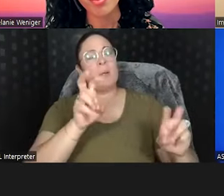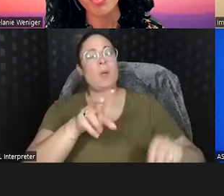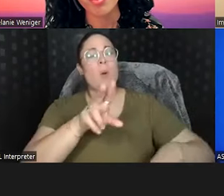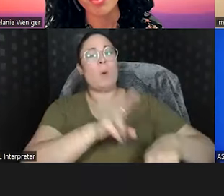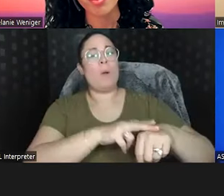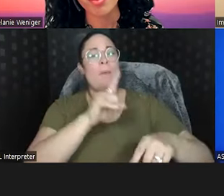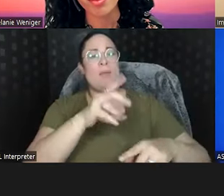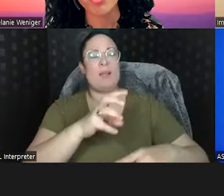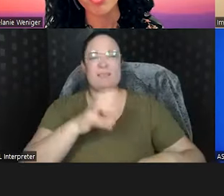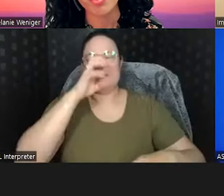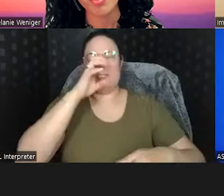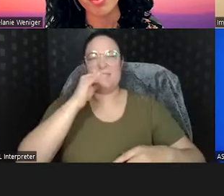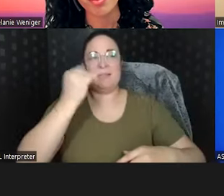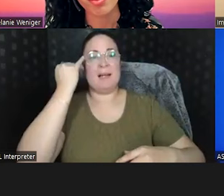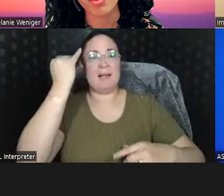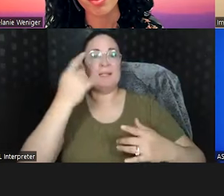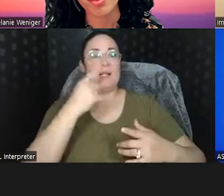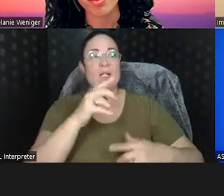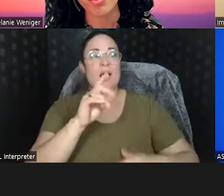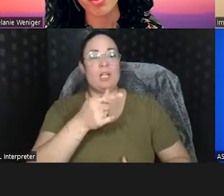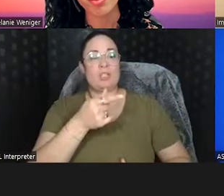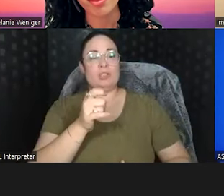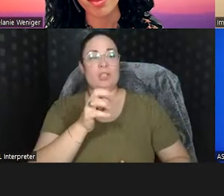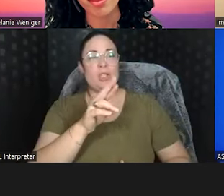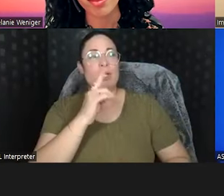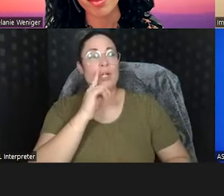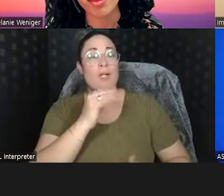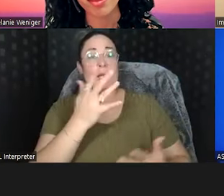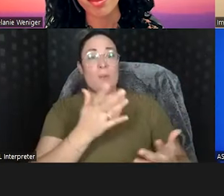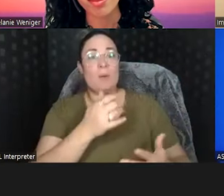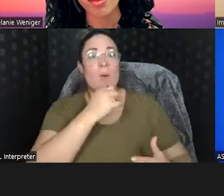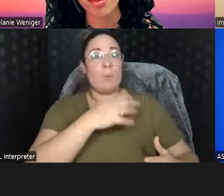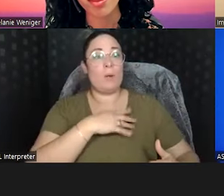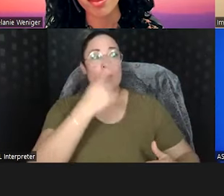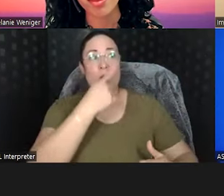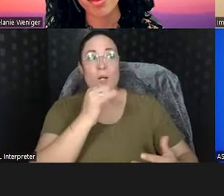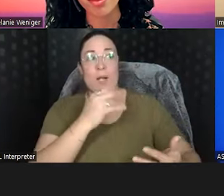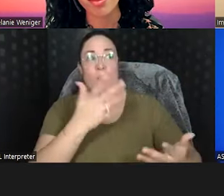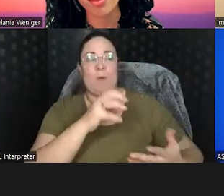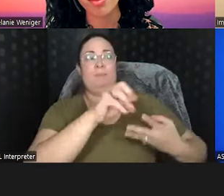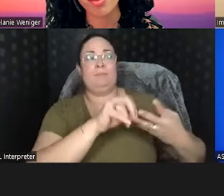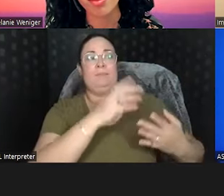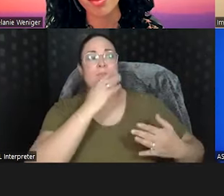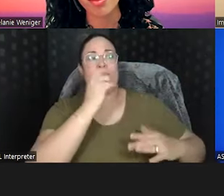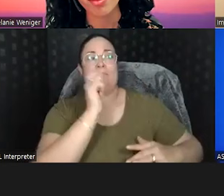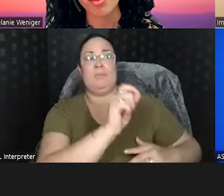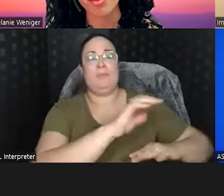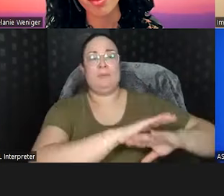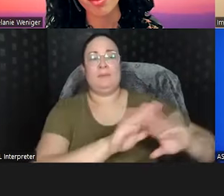idea of what gender is supposed to look like, women are supposed to look a certain way, which not just